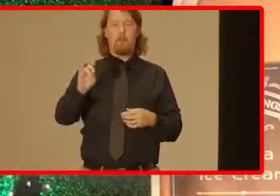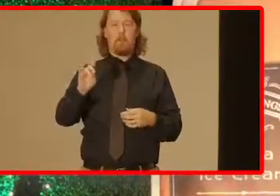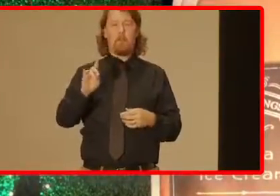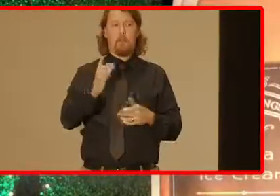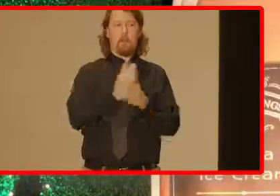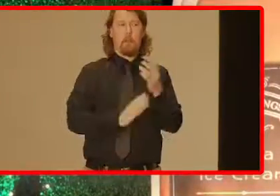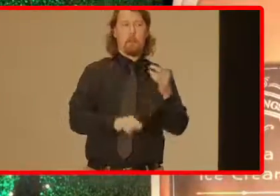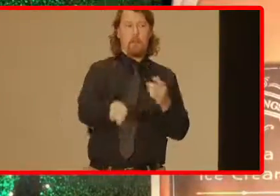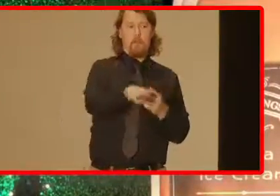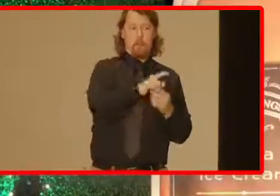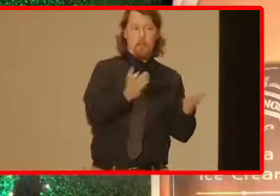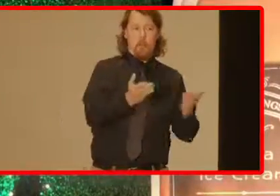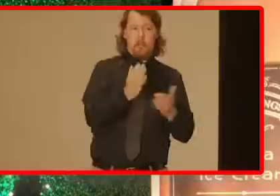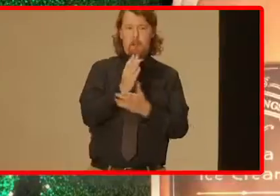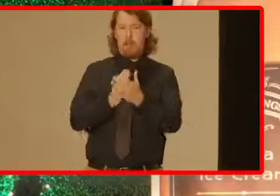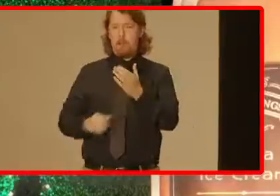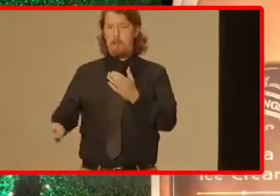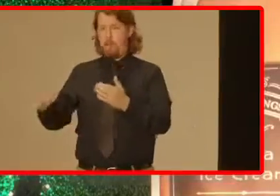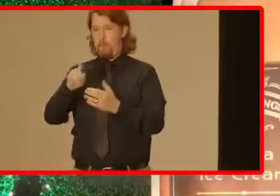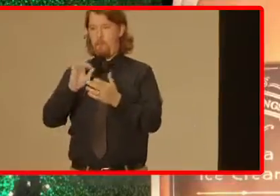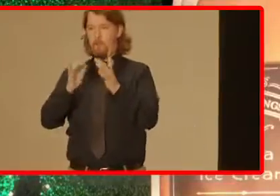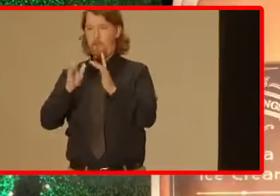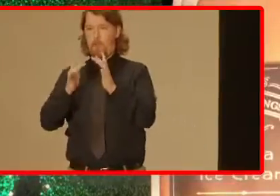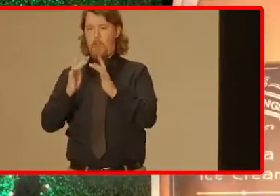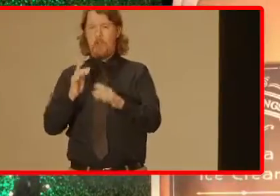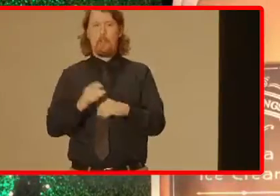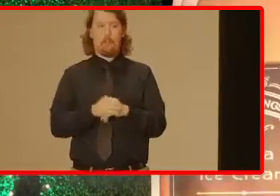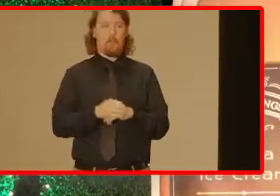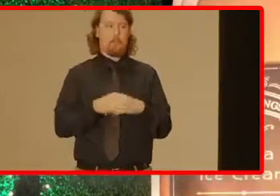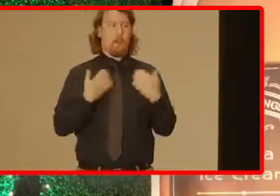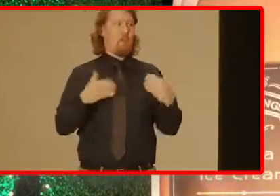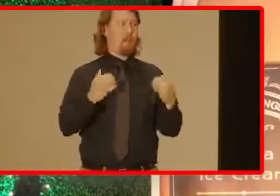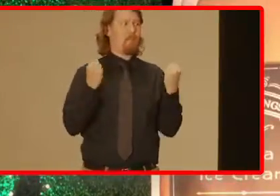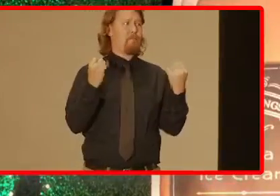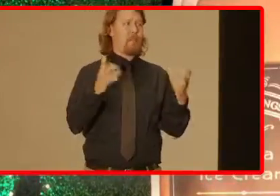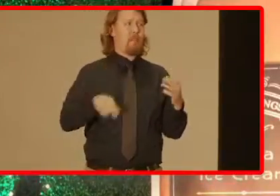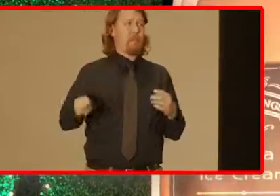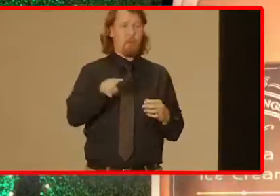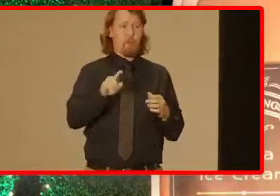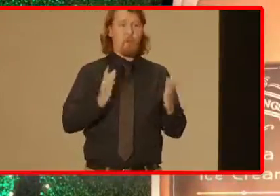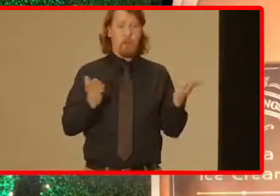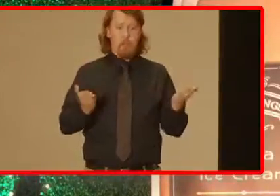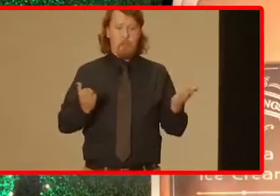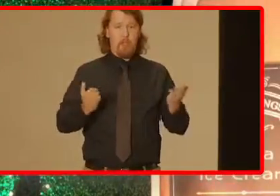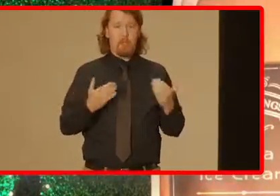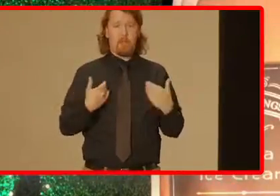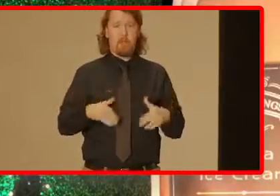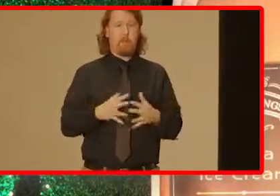crowd that we have here today. Yes, so give yourselves a round of applause.